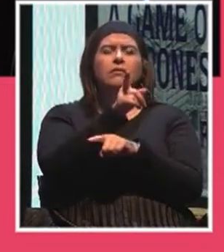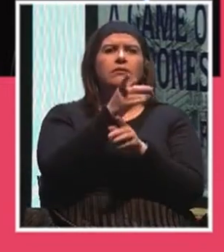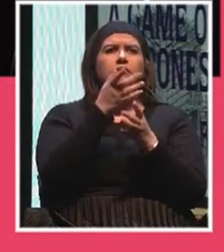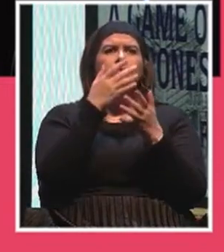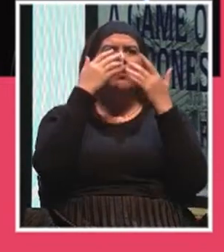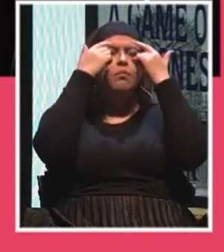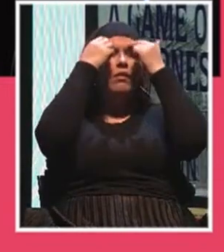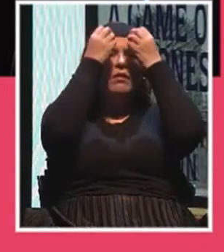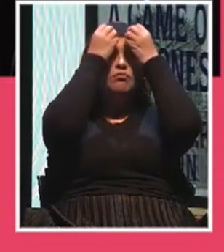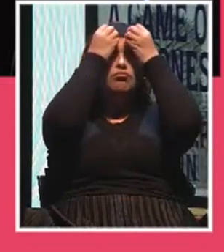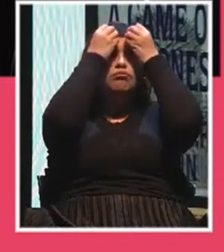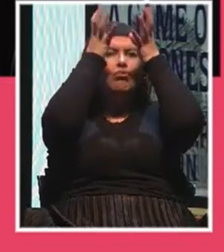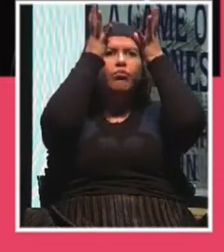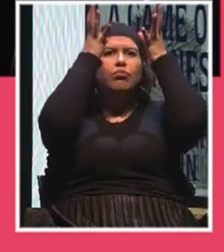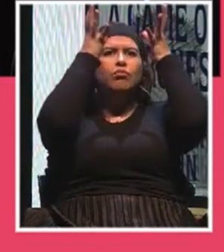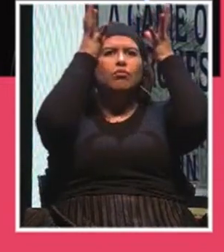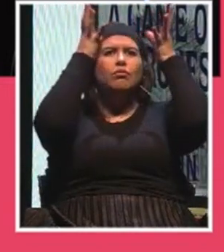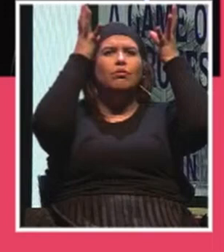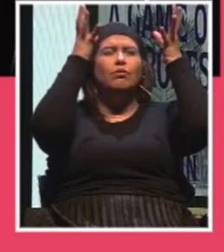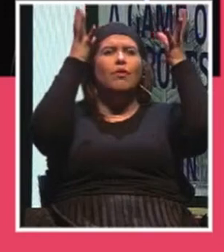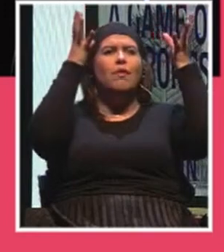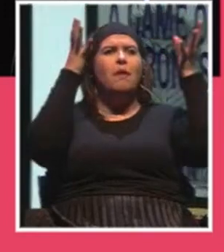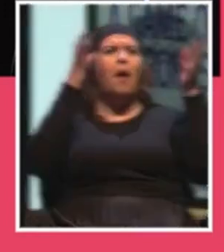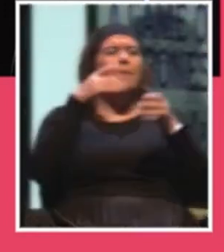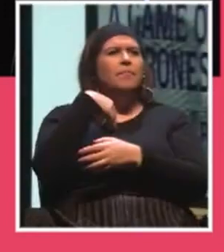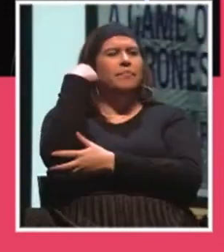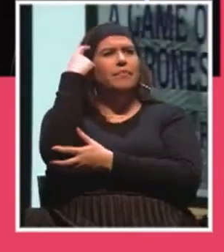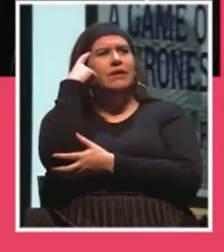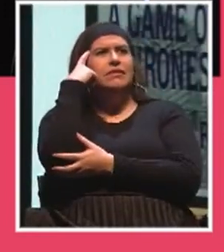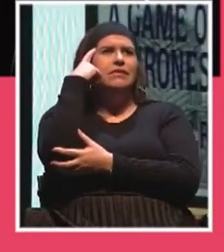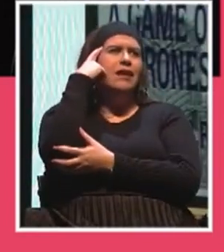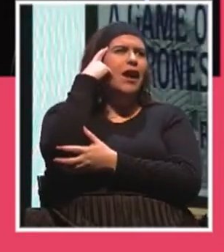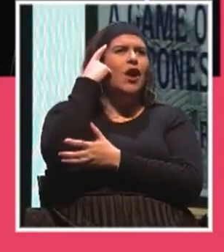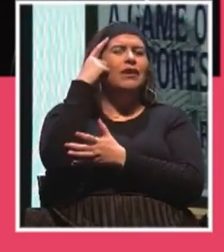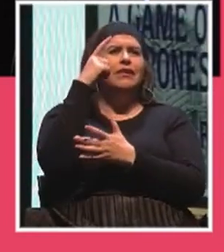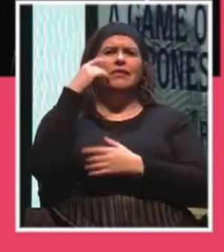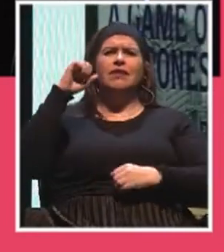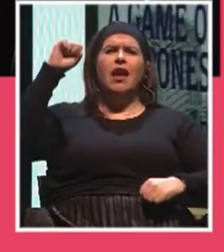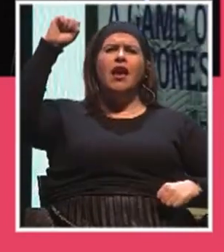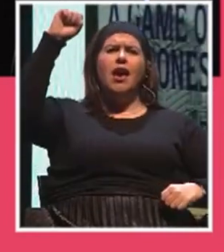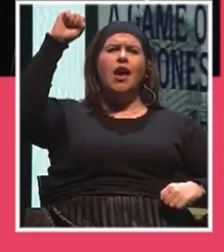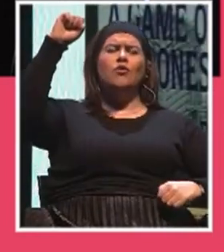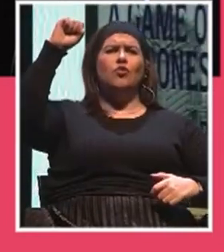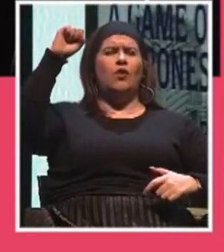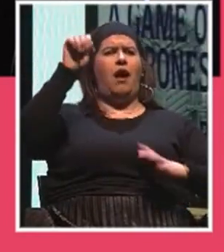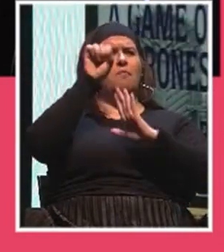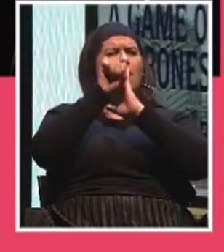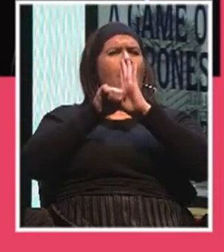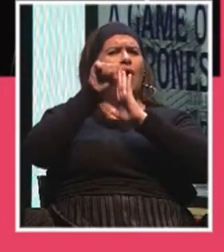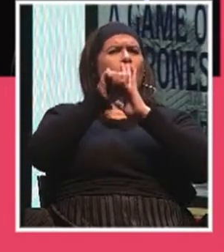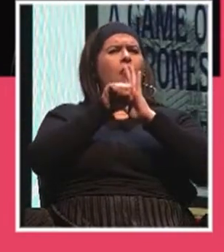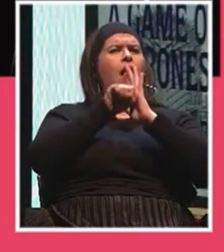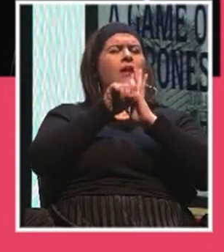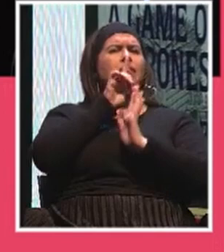build up Ned Stark, right? And he's the hero, and like in a traditional Hollywood movie or a TV